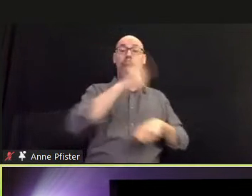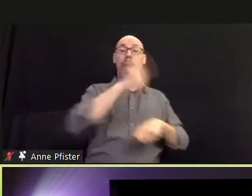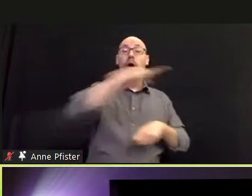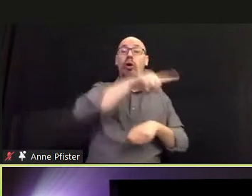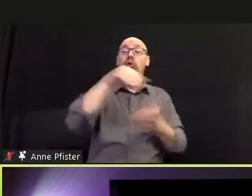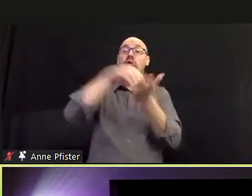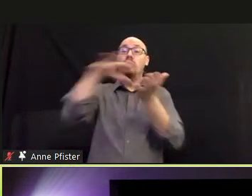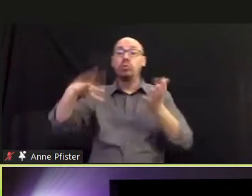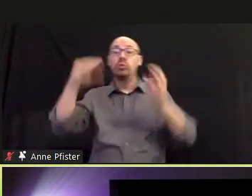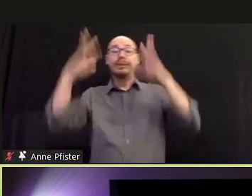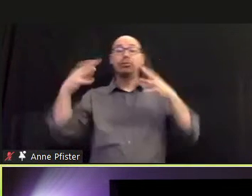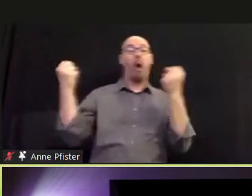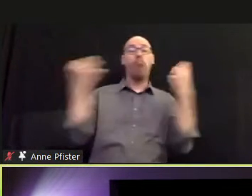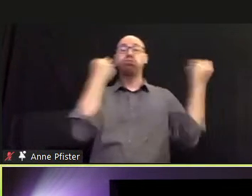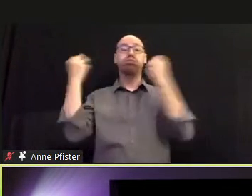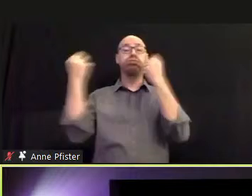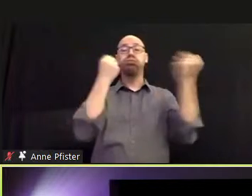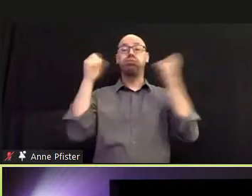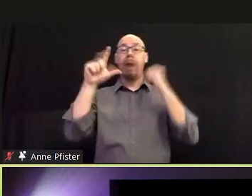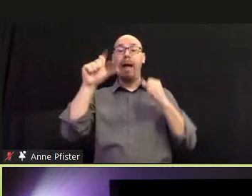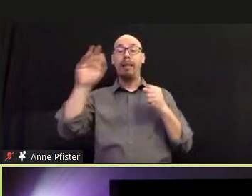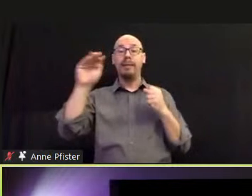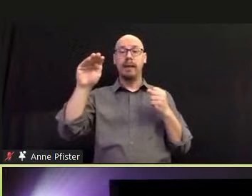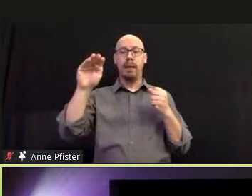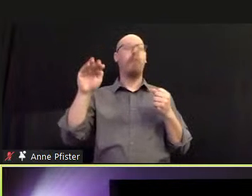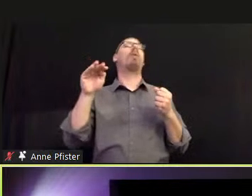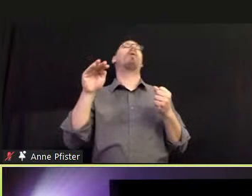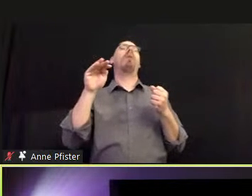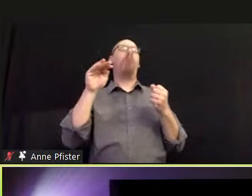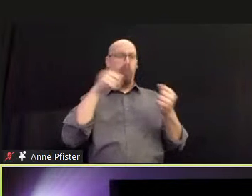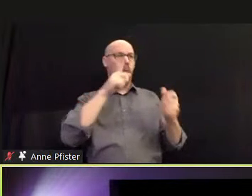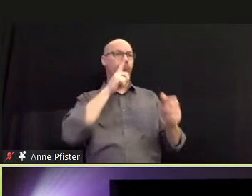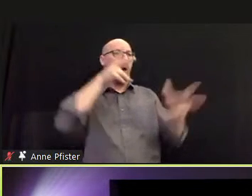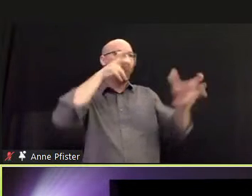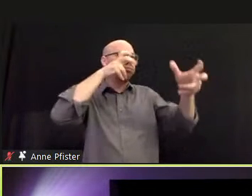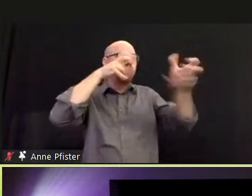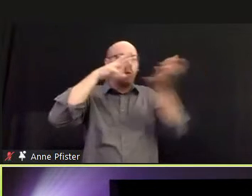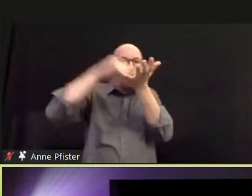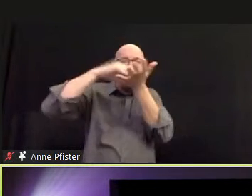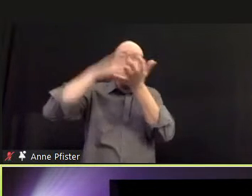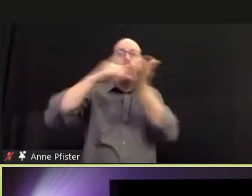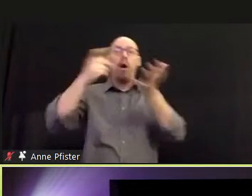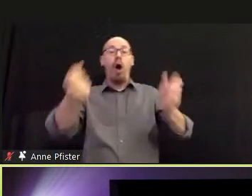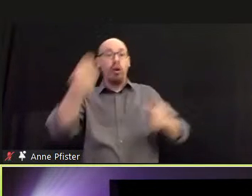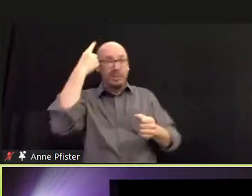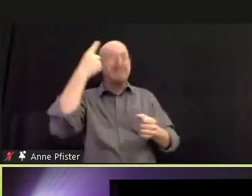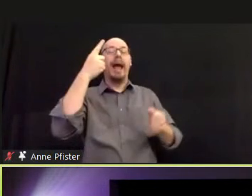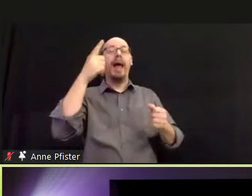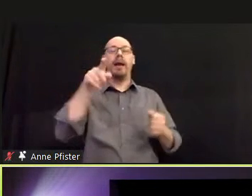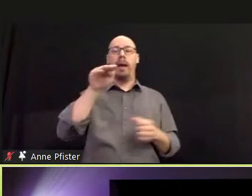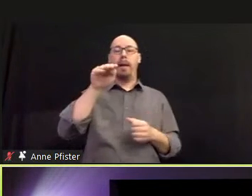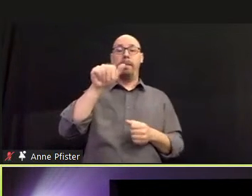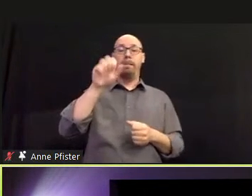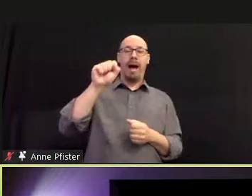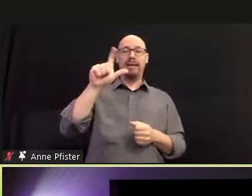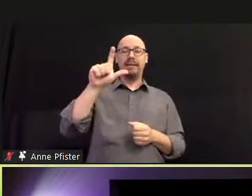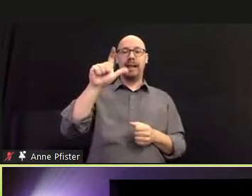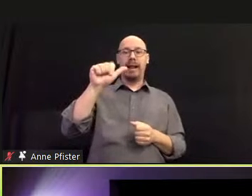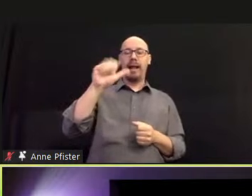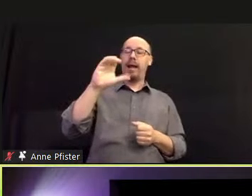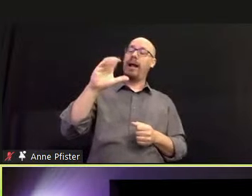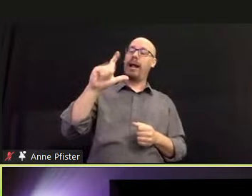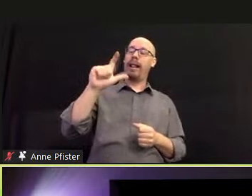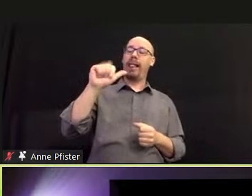LSM. That's where he learned LSM. And his ability to understand then became más claro, which is the opposite, or